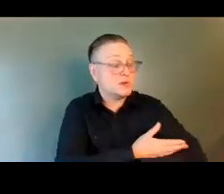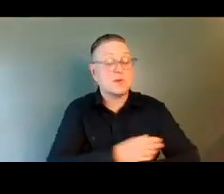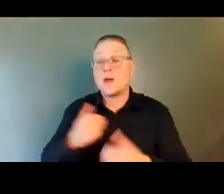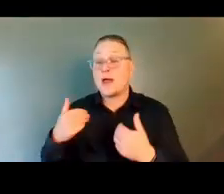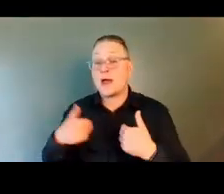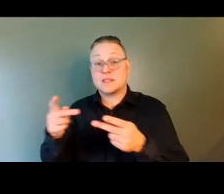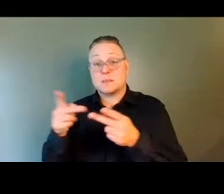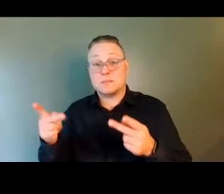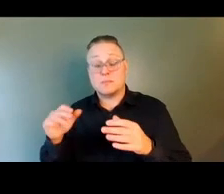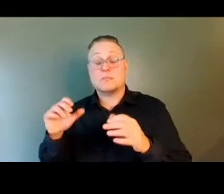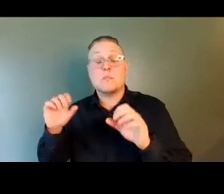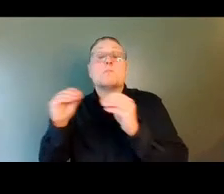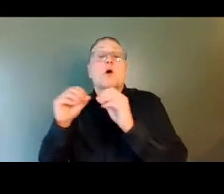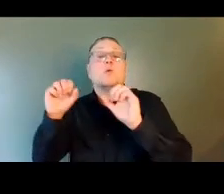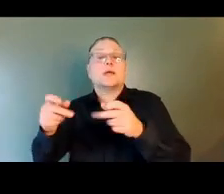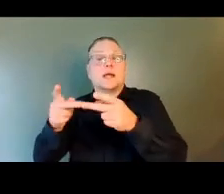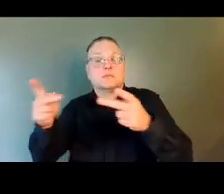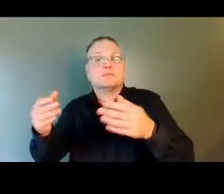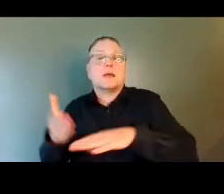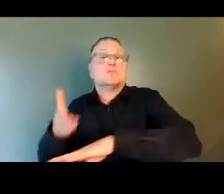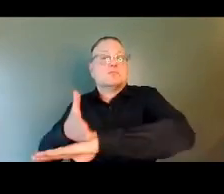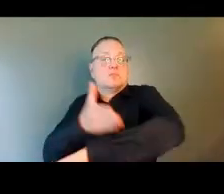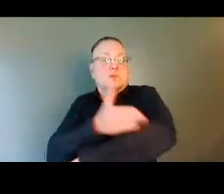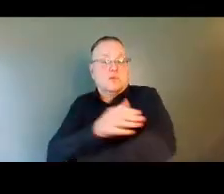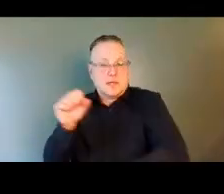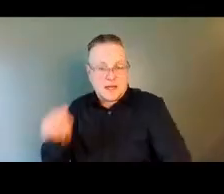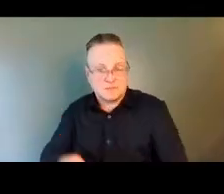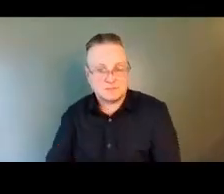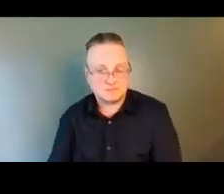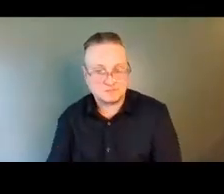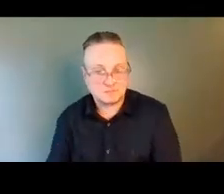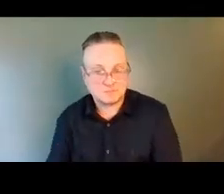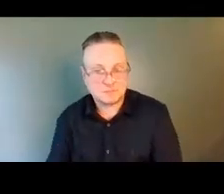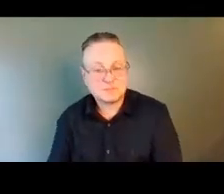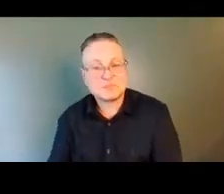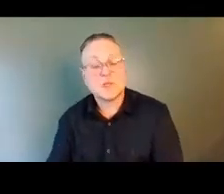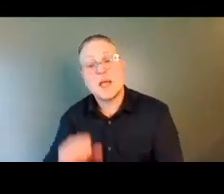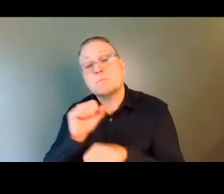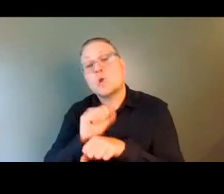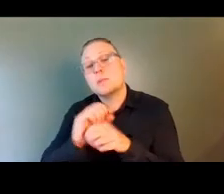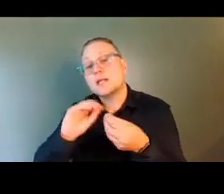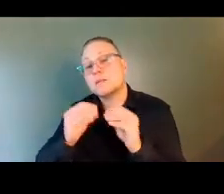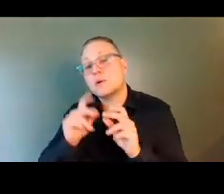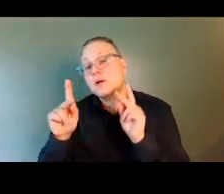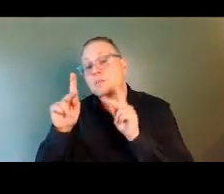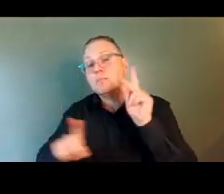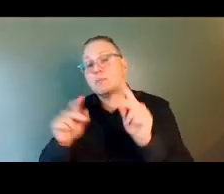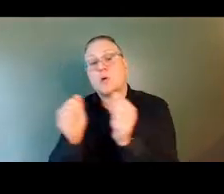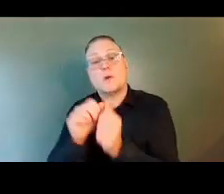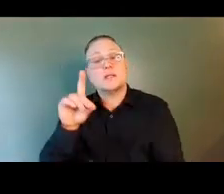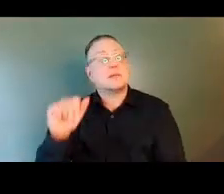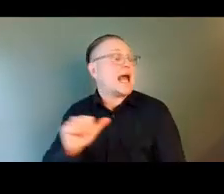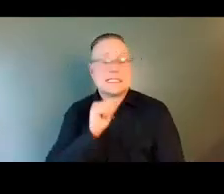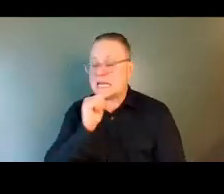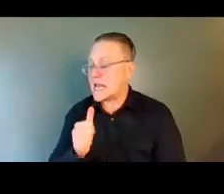According to reliable references, including the FCC, the employment number of people with disabilities have not